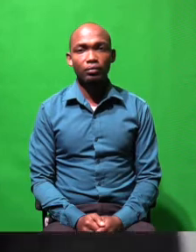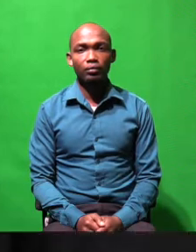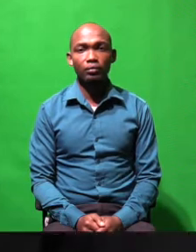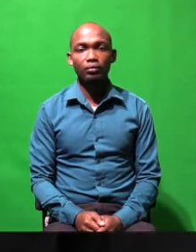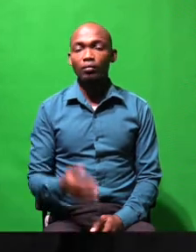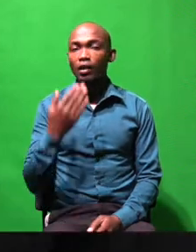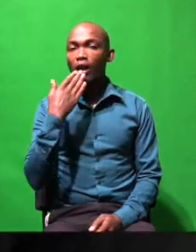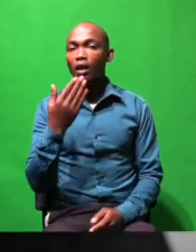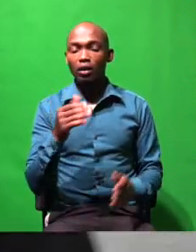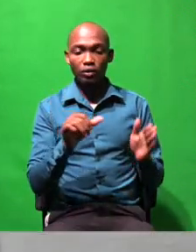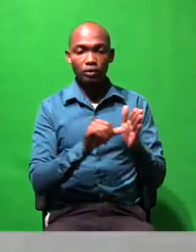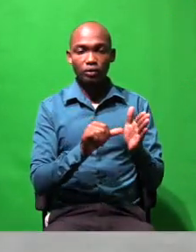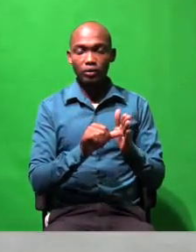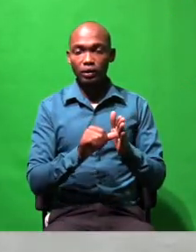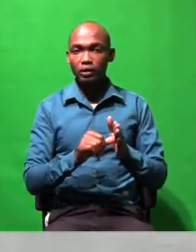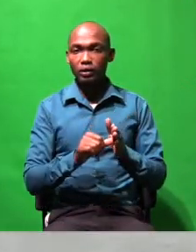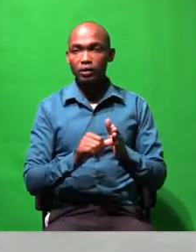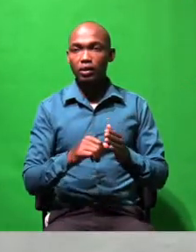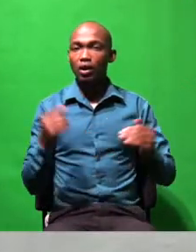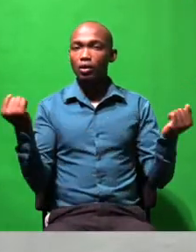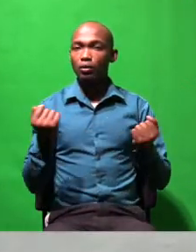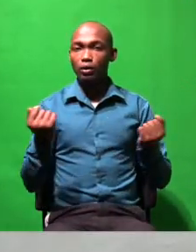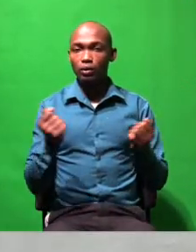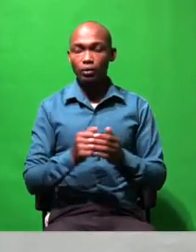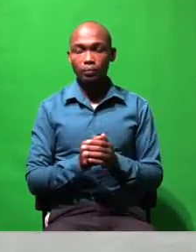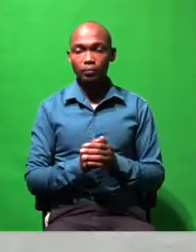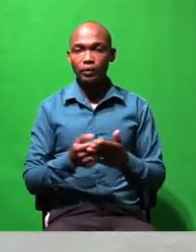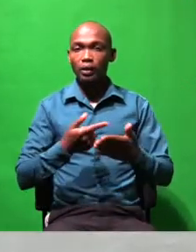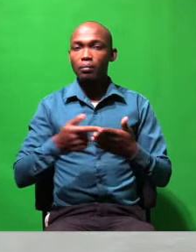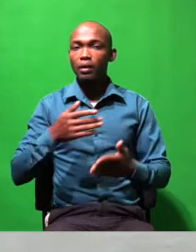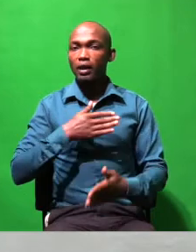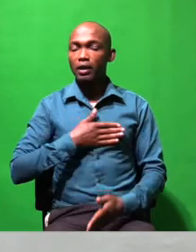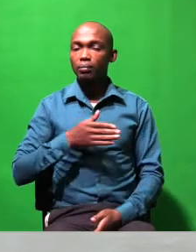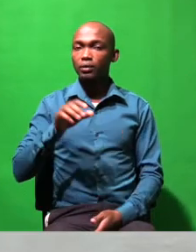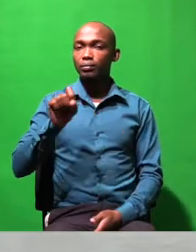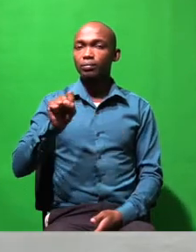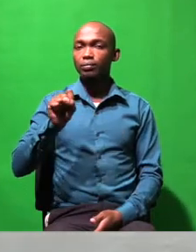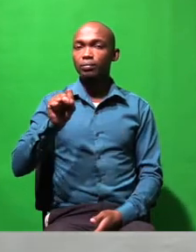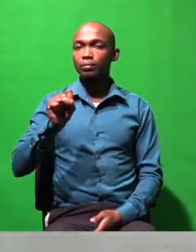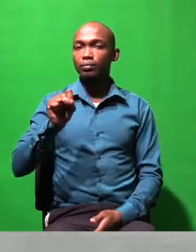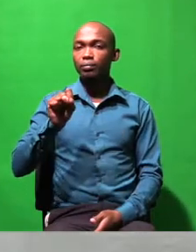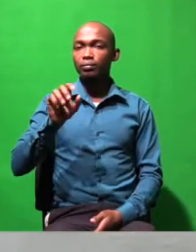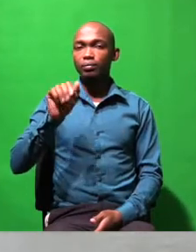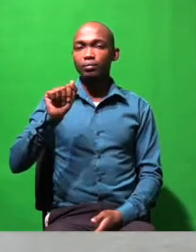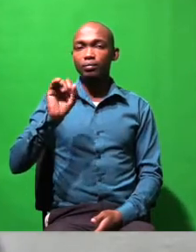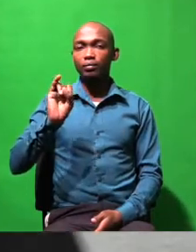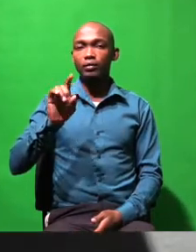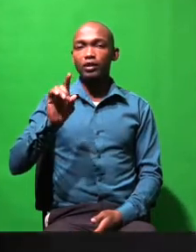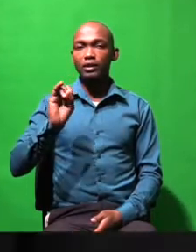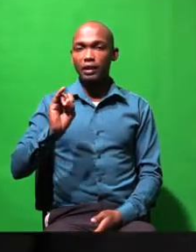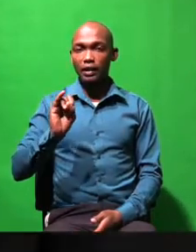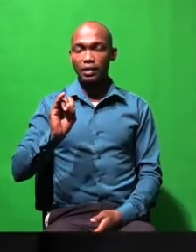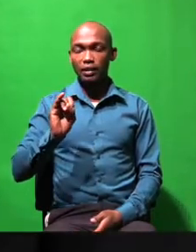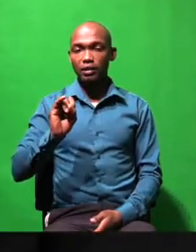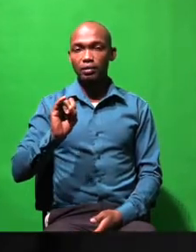Hello students, how are you? My name is Said Juma Darwish. I'm a teacher of